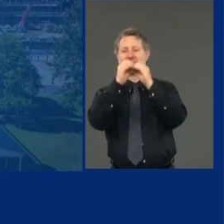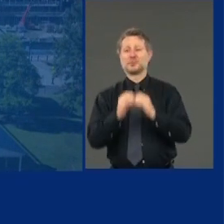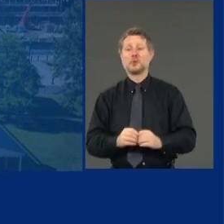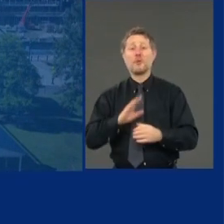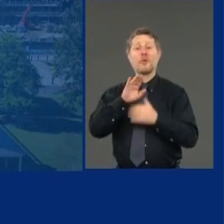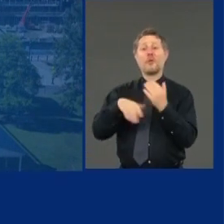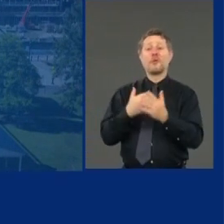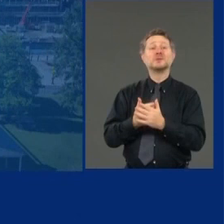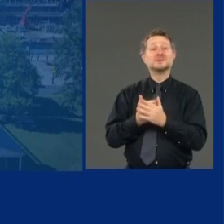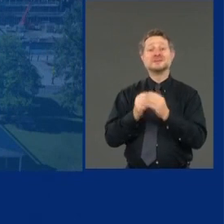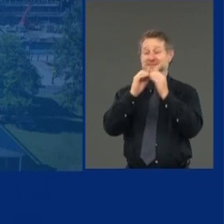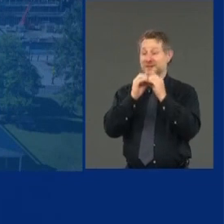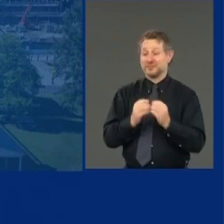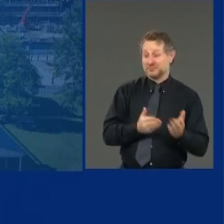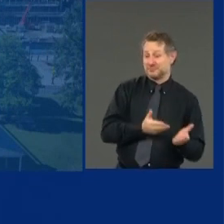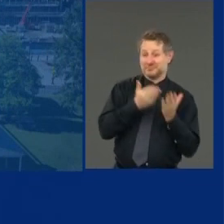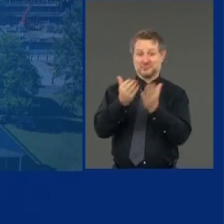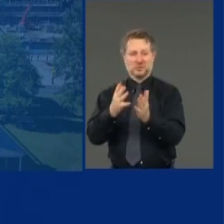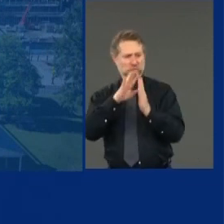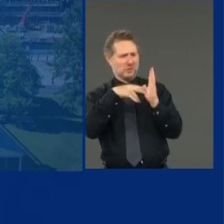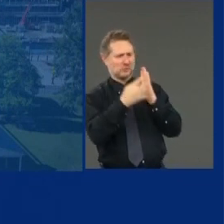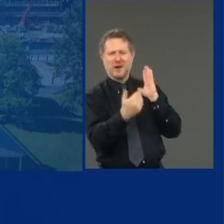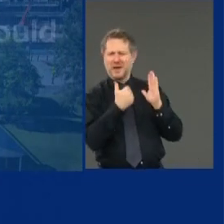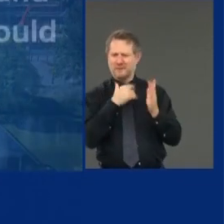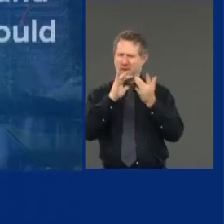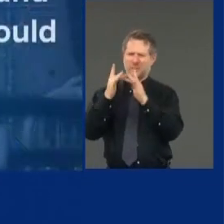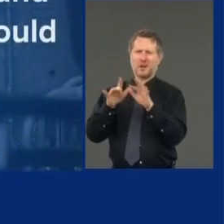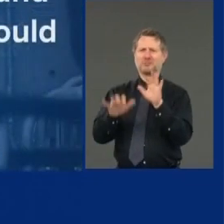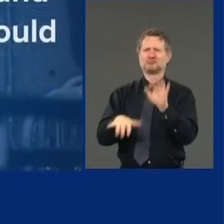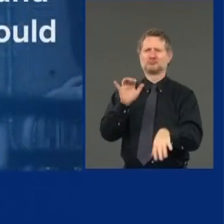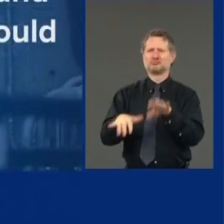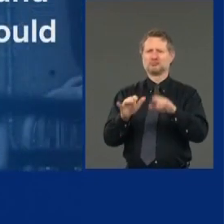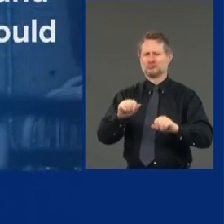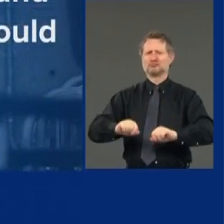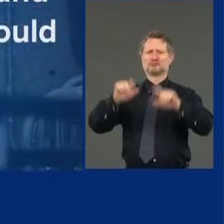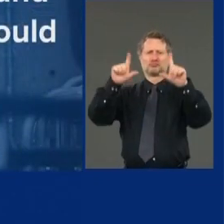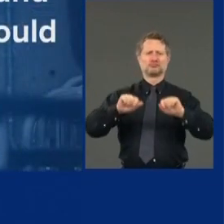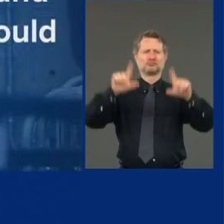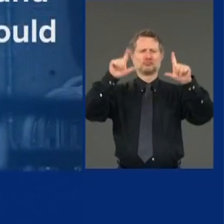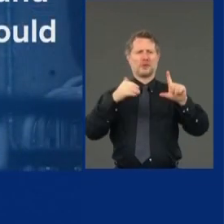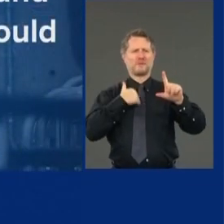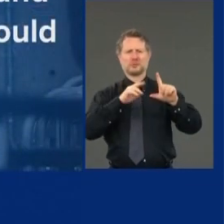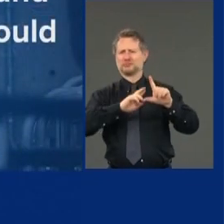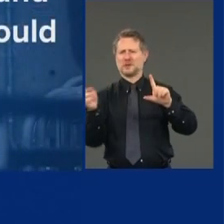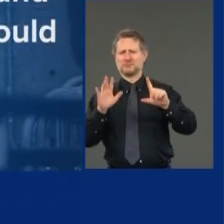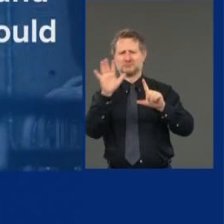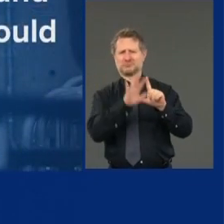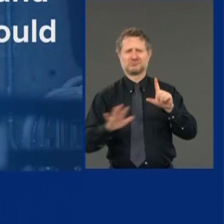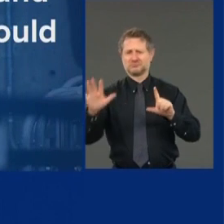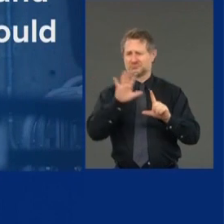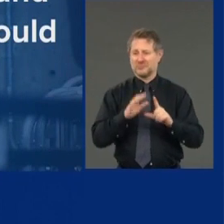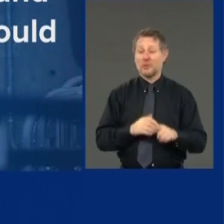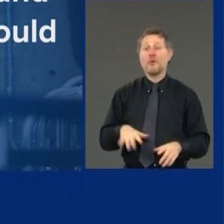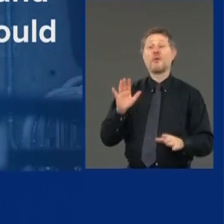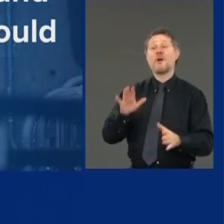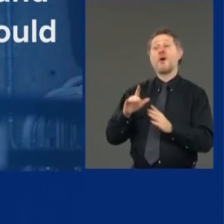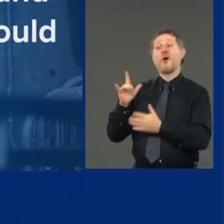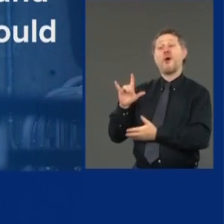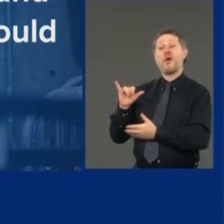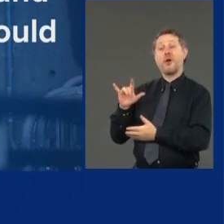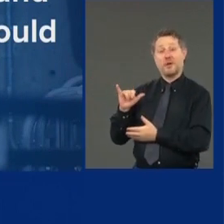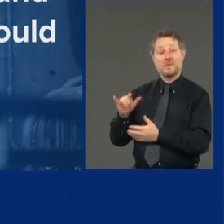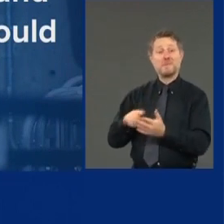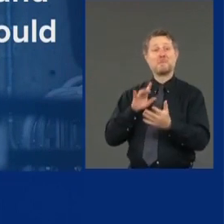Anyone in the state can go online, see where they are by their region. Long Island and Mid-Hudson